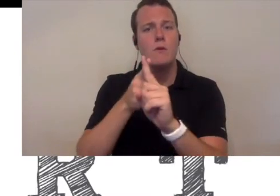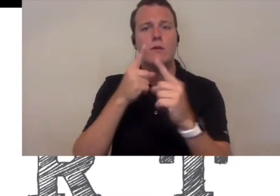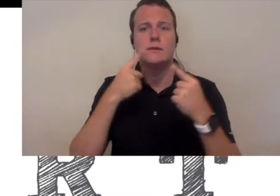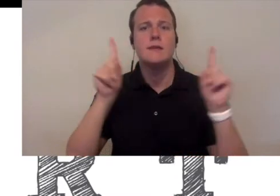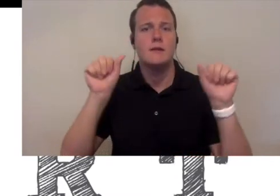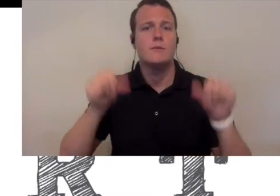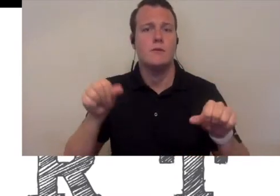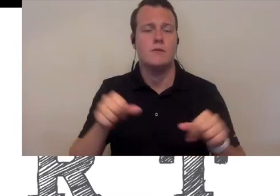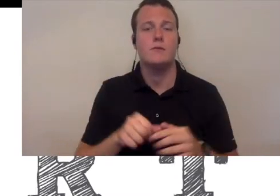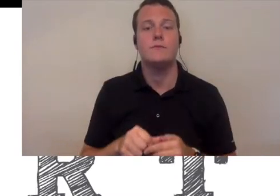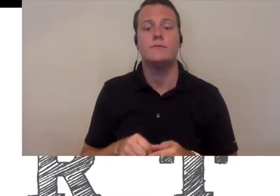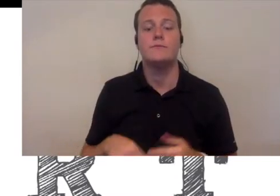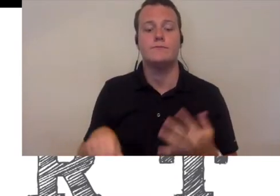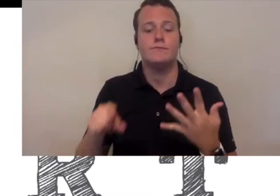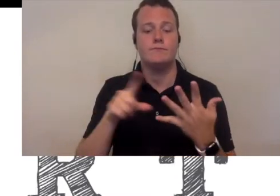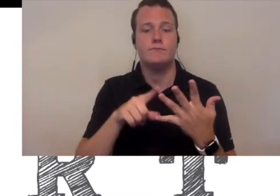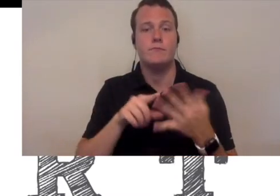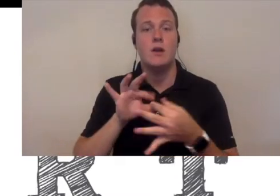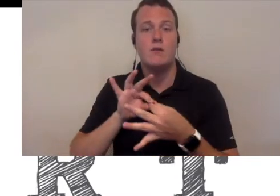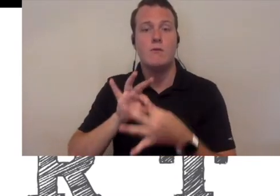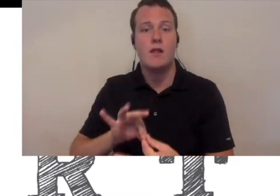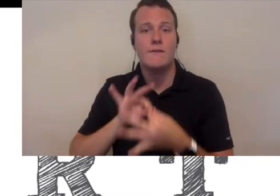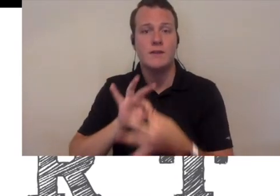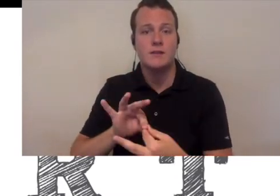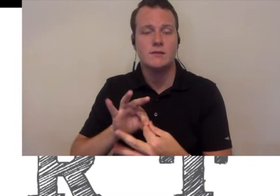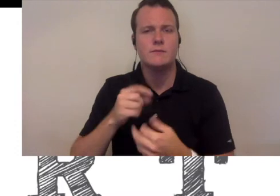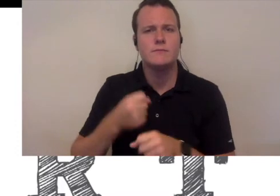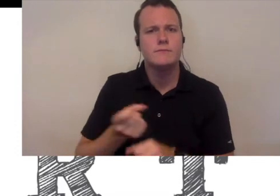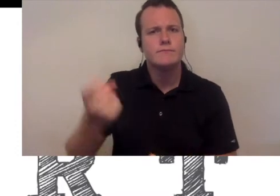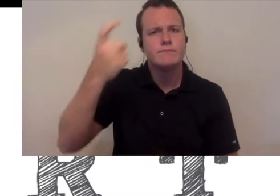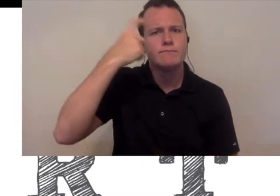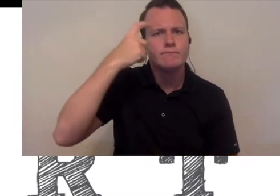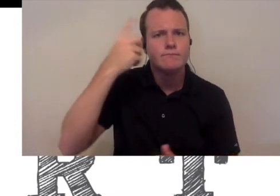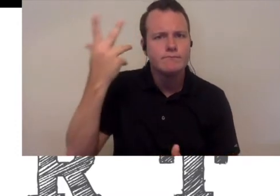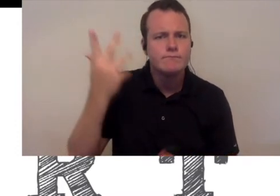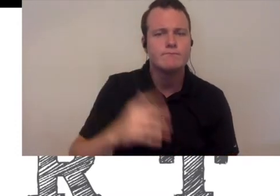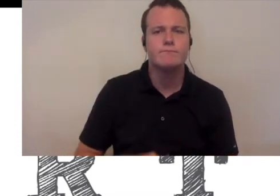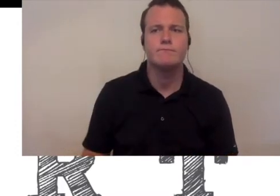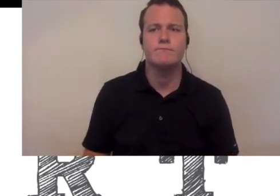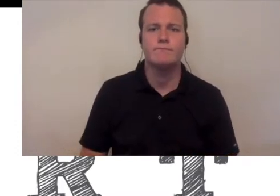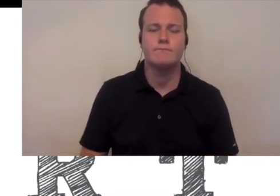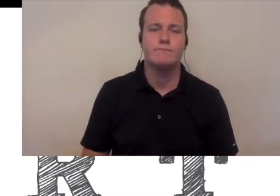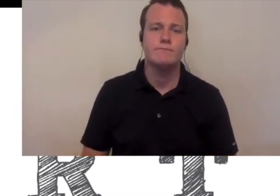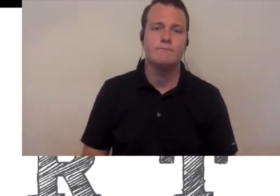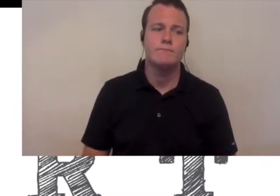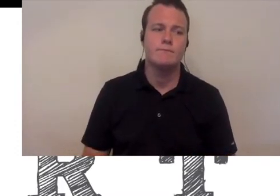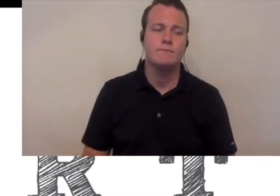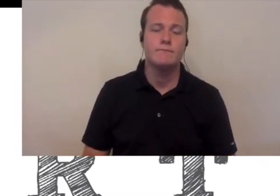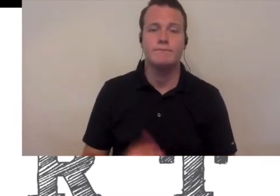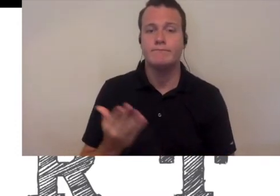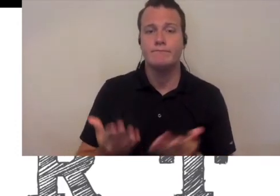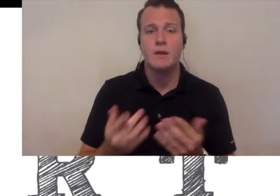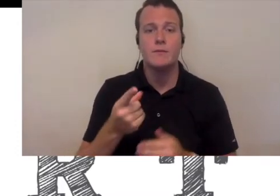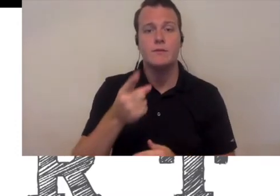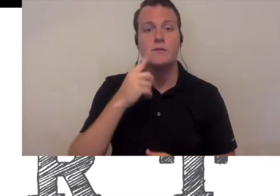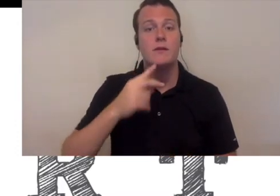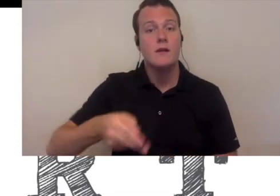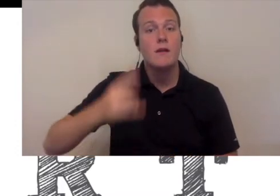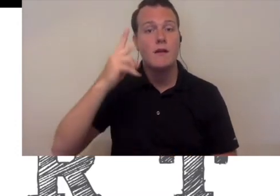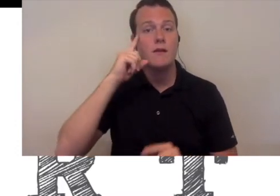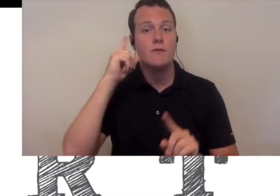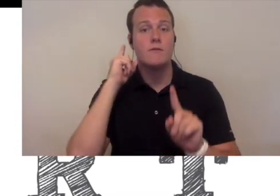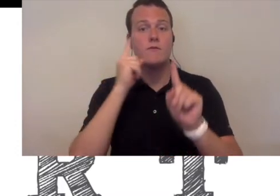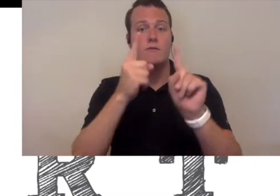relevant, they make sense. You know, you may set a high goal for all these